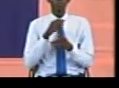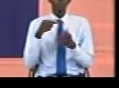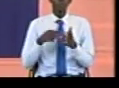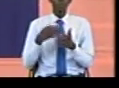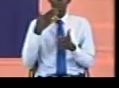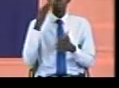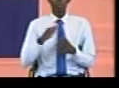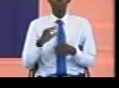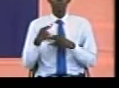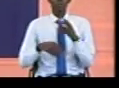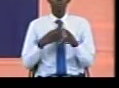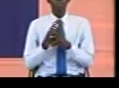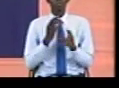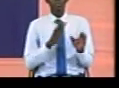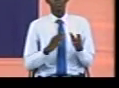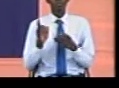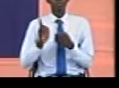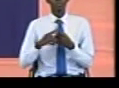of God